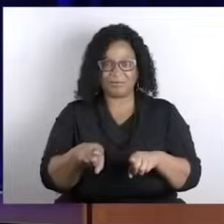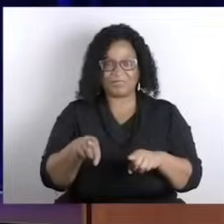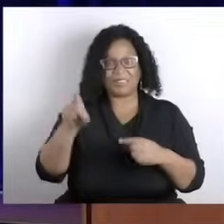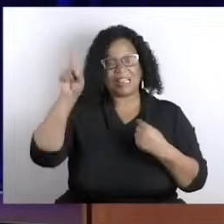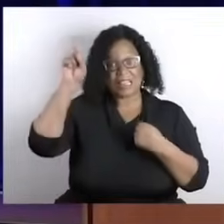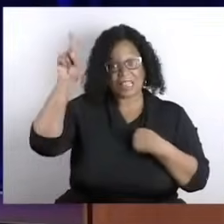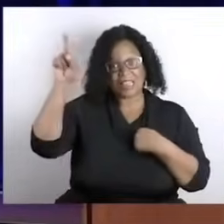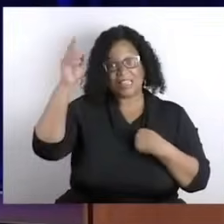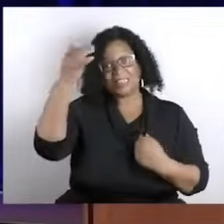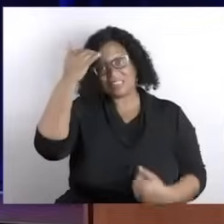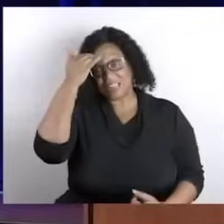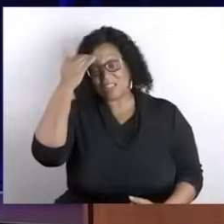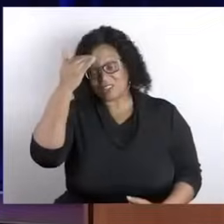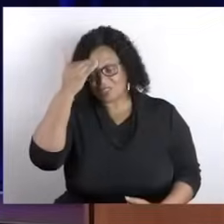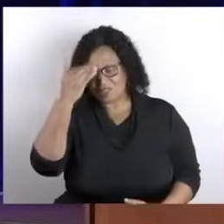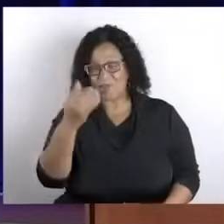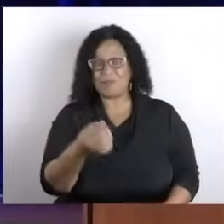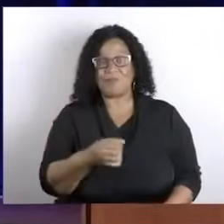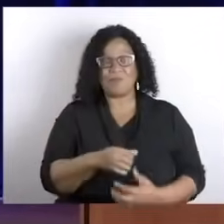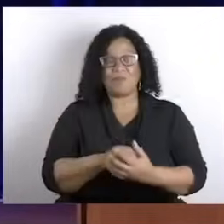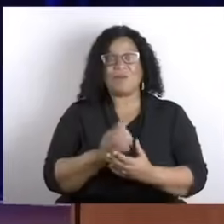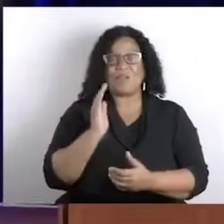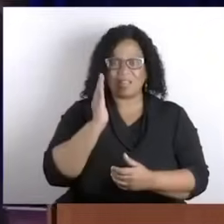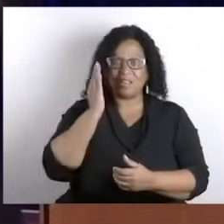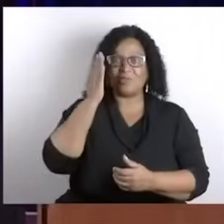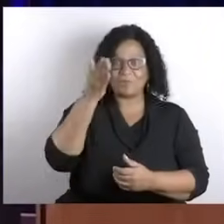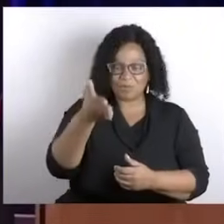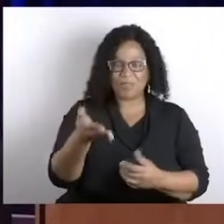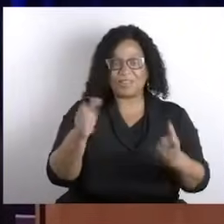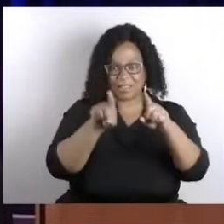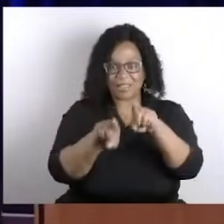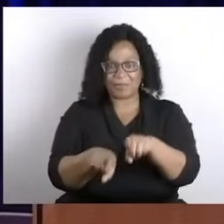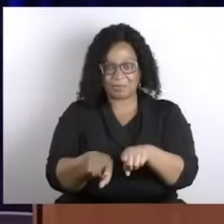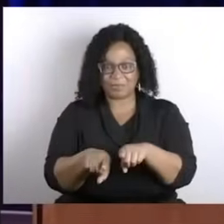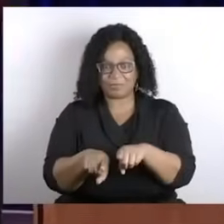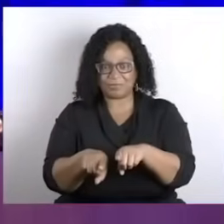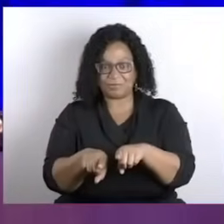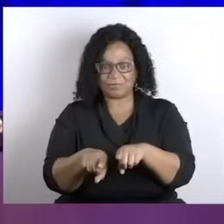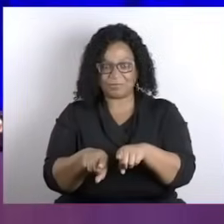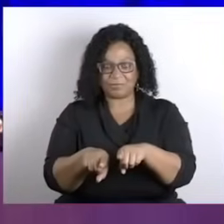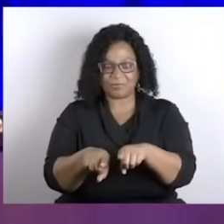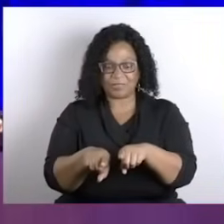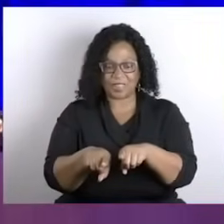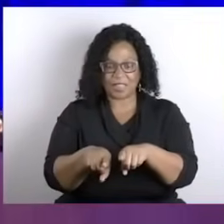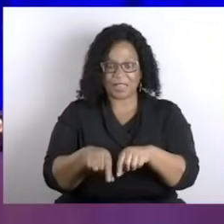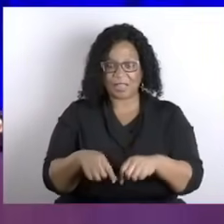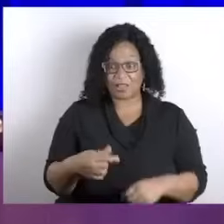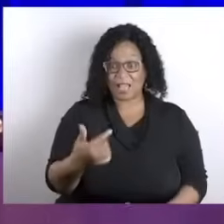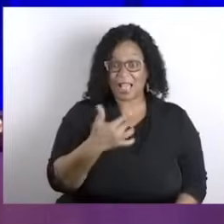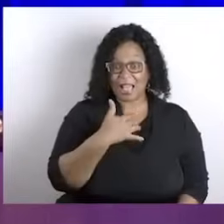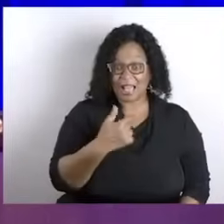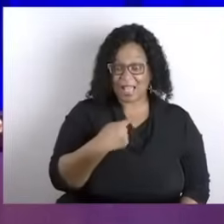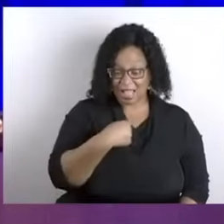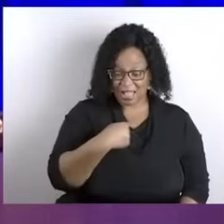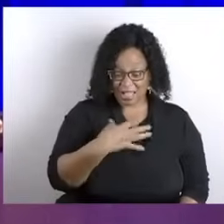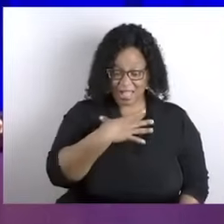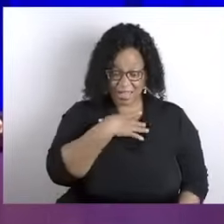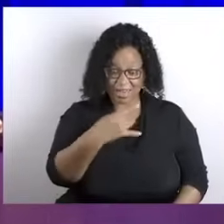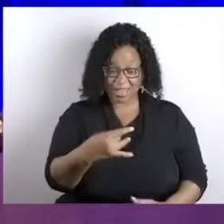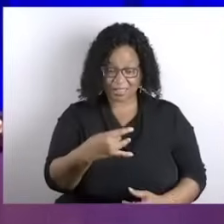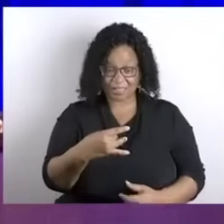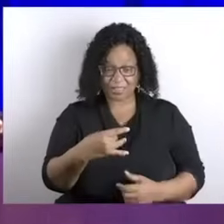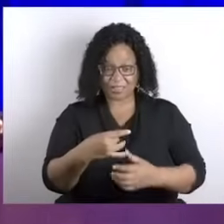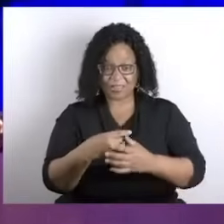I'm thinking, and I will bring it to pass. Now, brothers and sisters, what I like about this is that God says that when the time